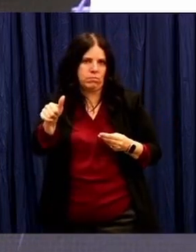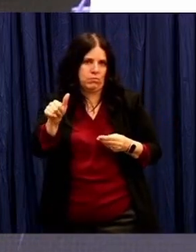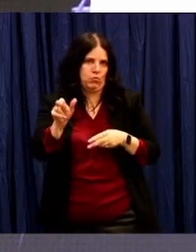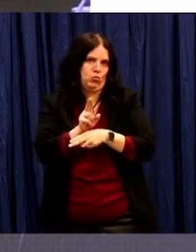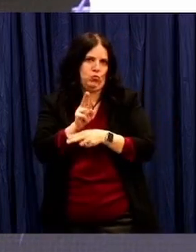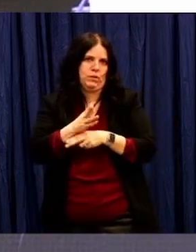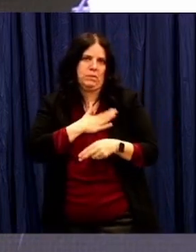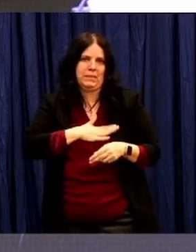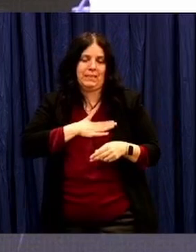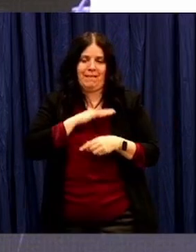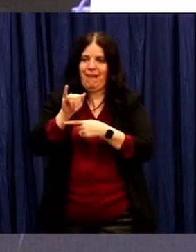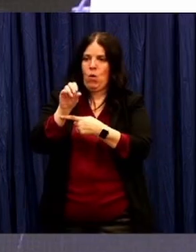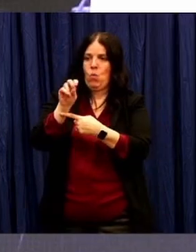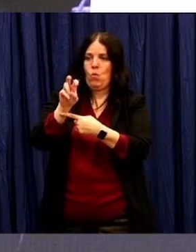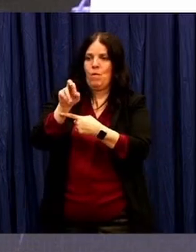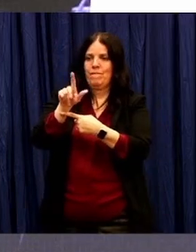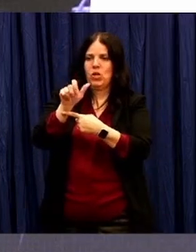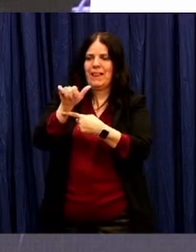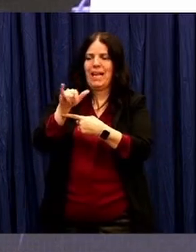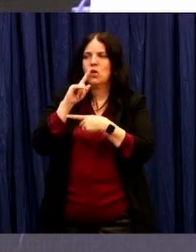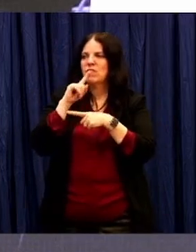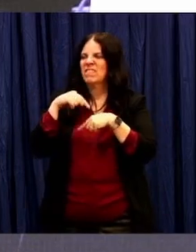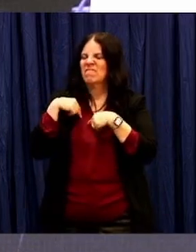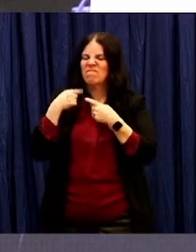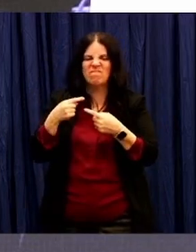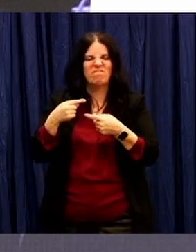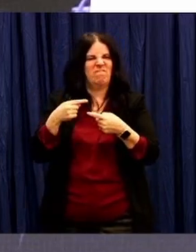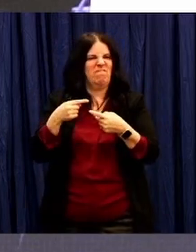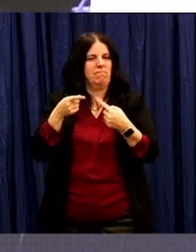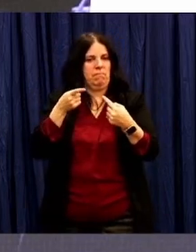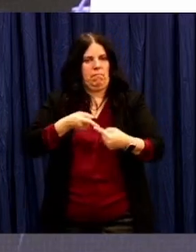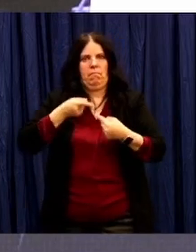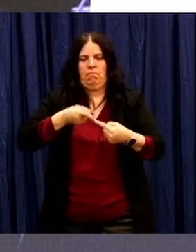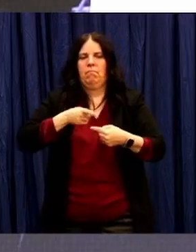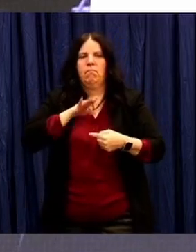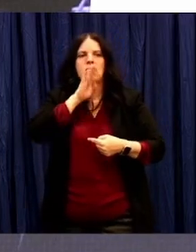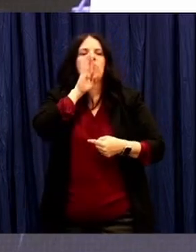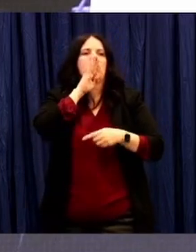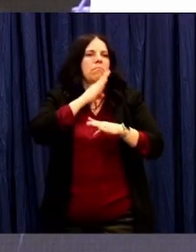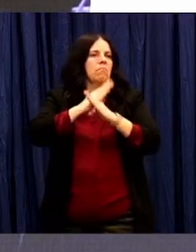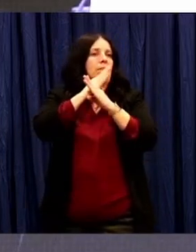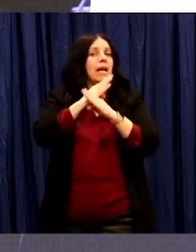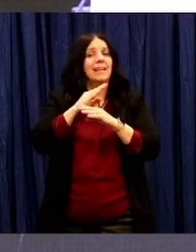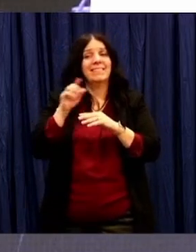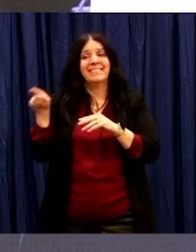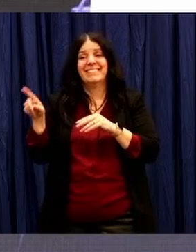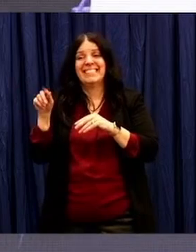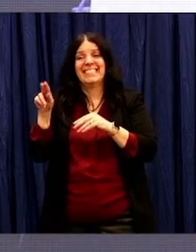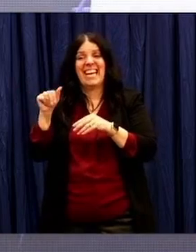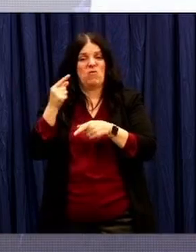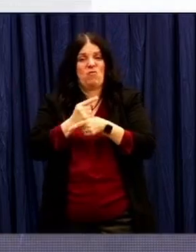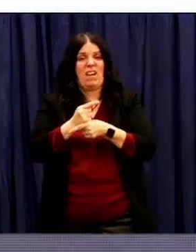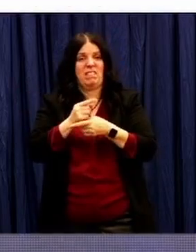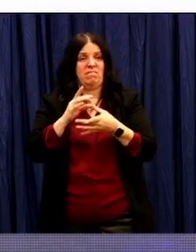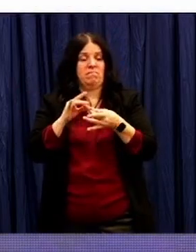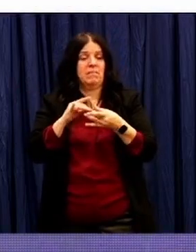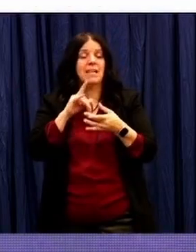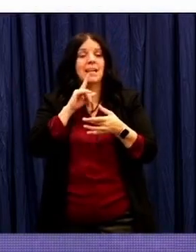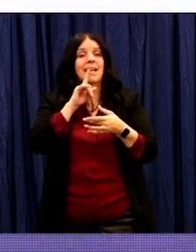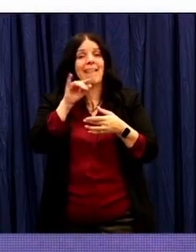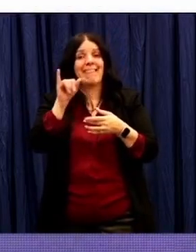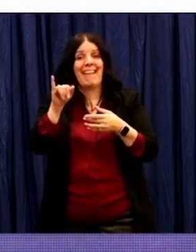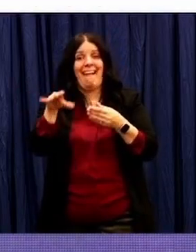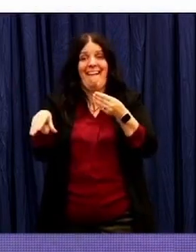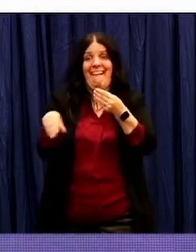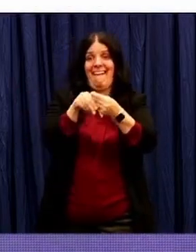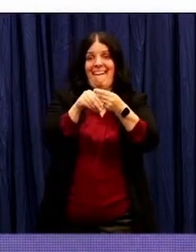Overlays are not great, and as Dana mentioned, they can often create more issues